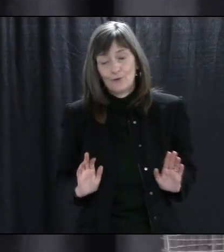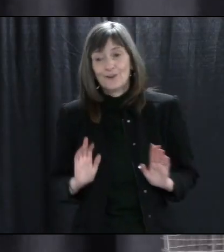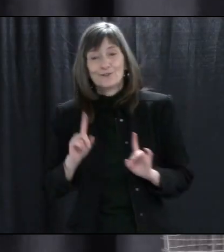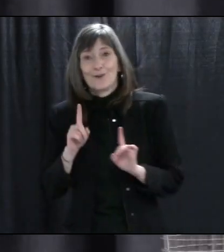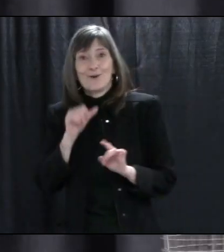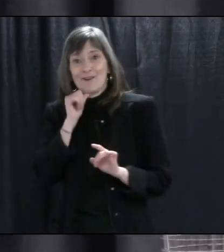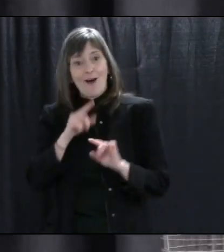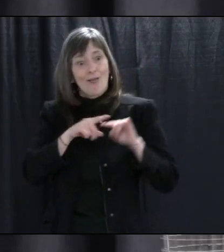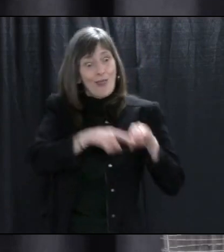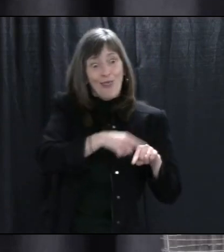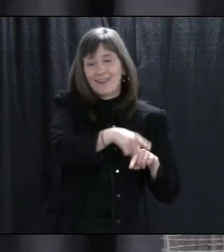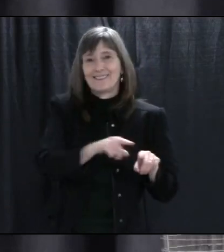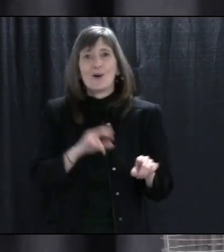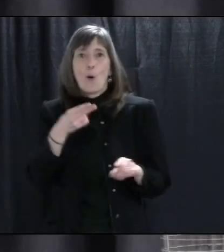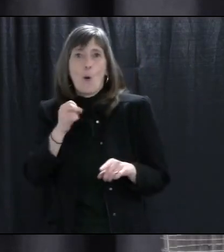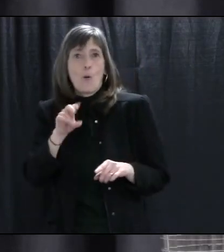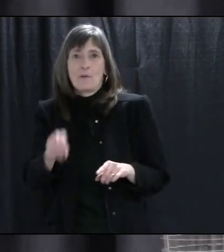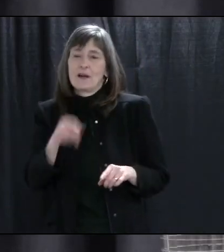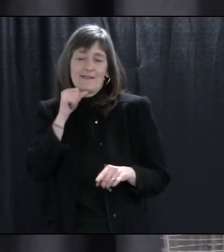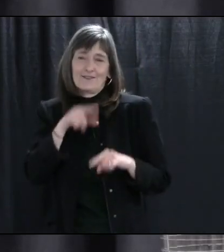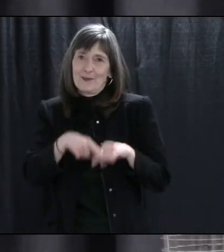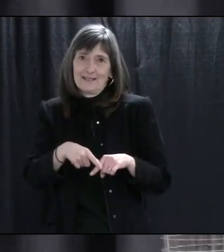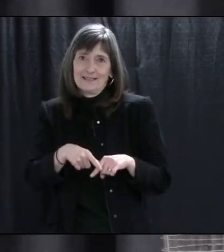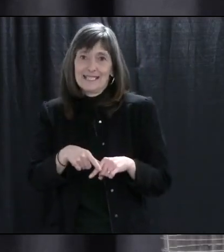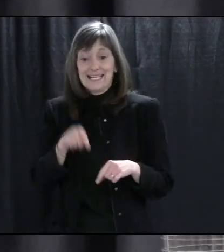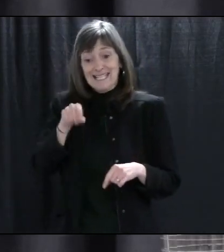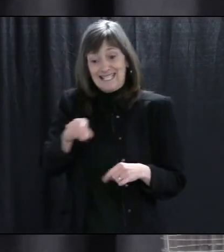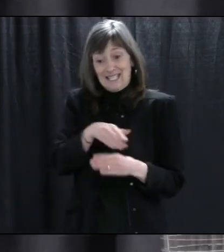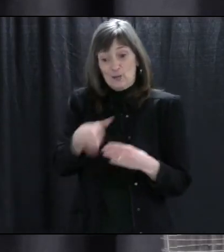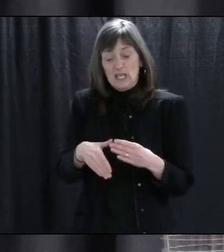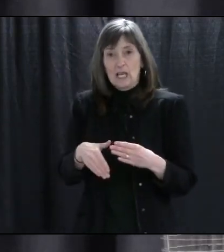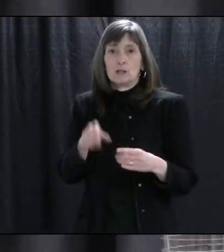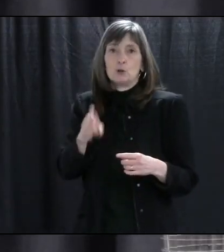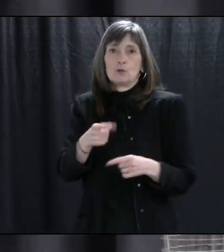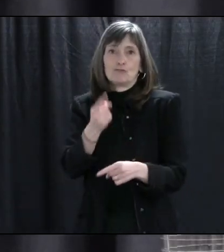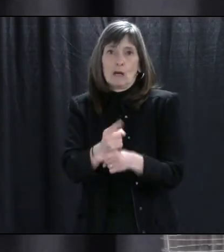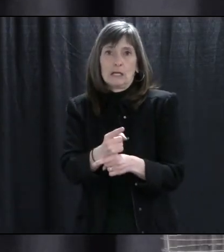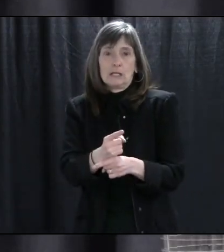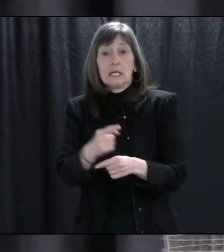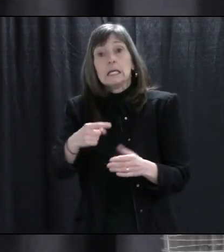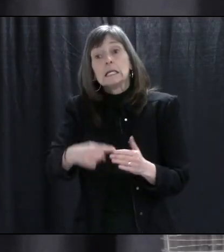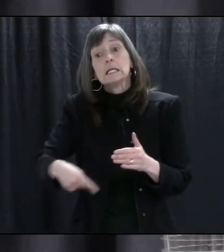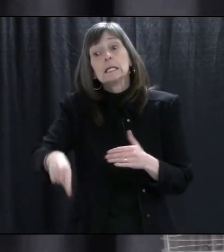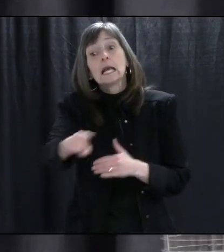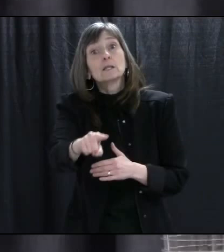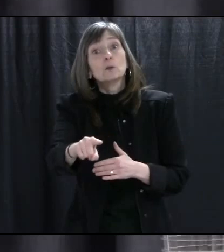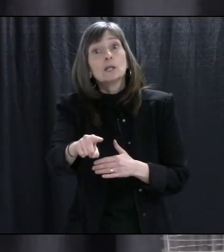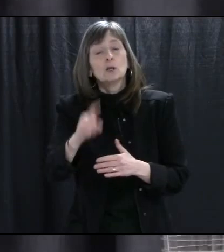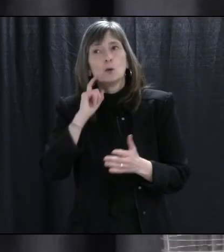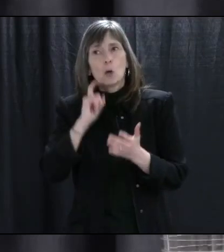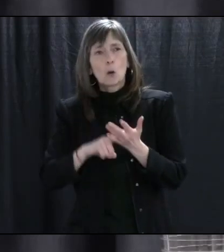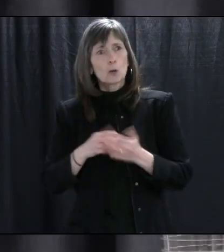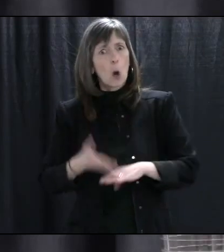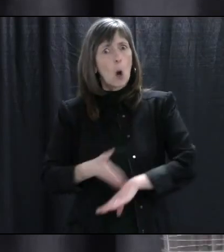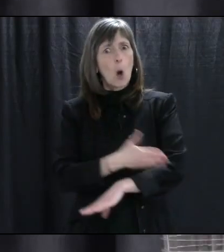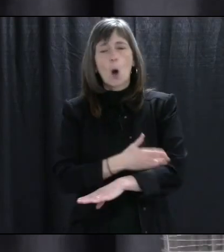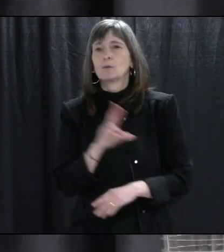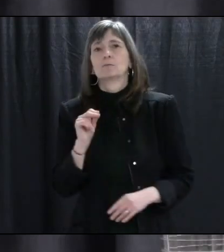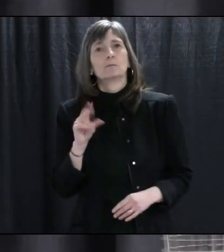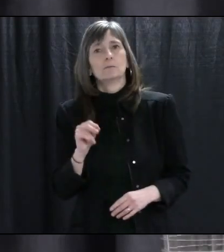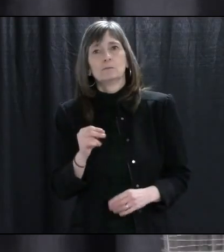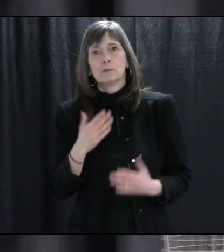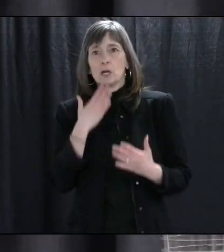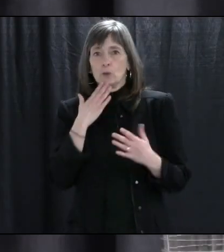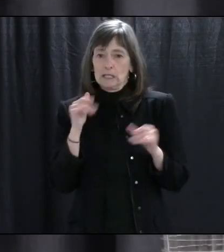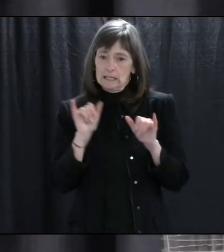We need to get this right this weekend. You won't notice the difference next week. You'll notice it in 10 to 14 days' time.